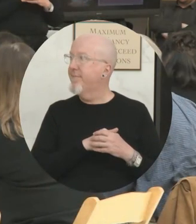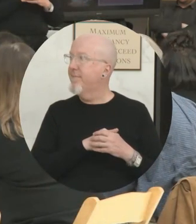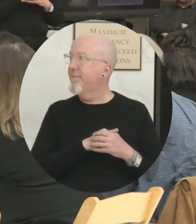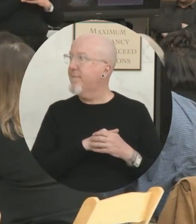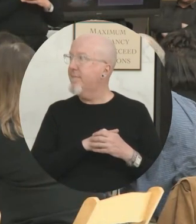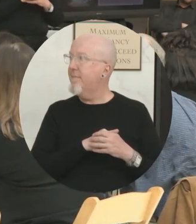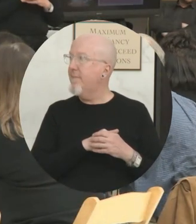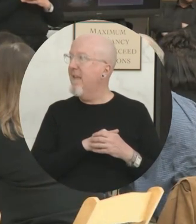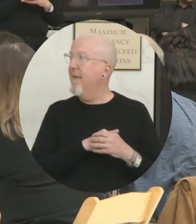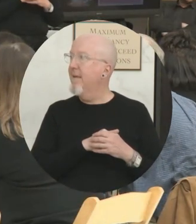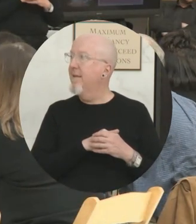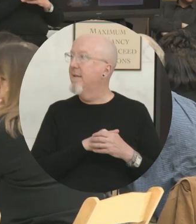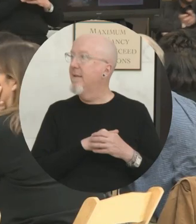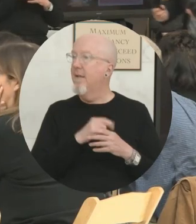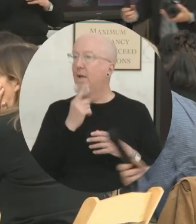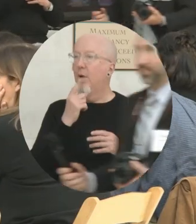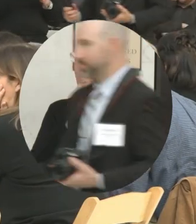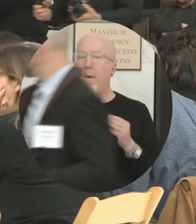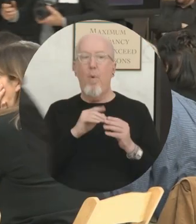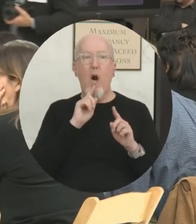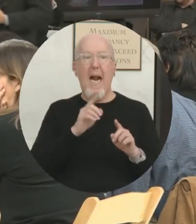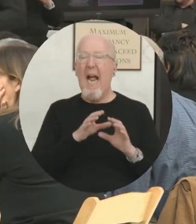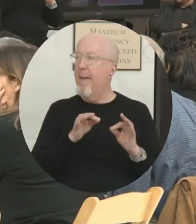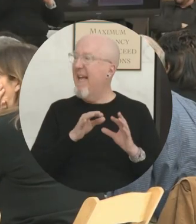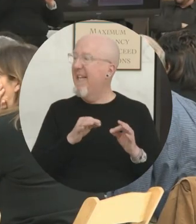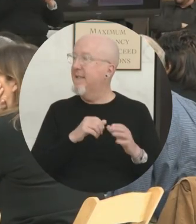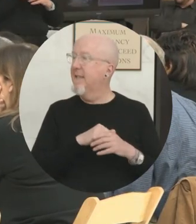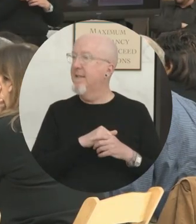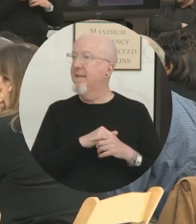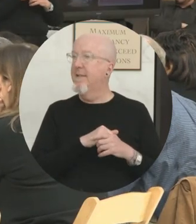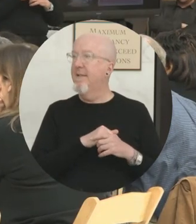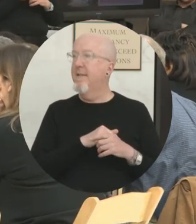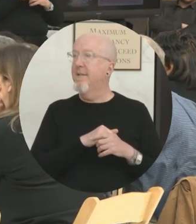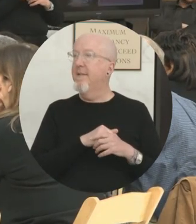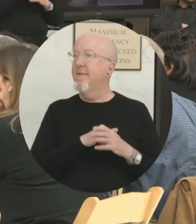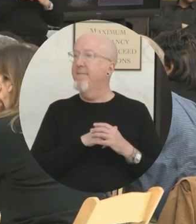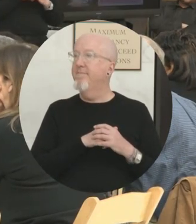Is there one more comment? Question from a gentleman over there.